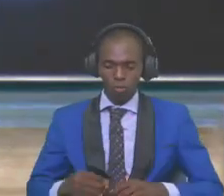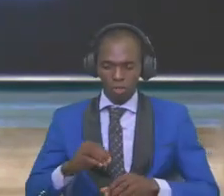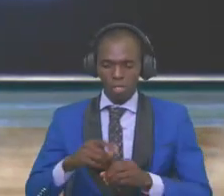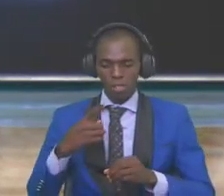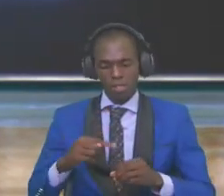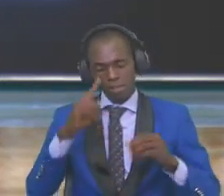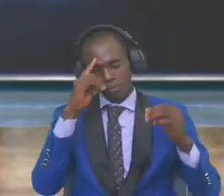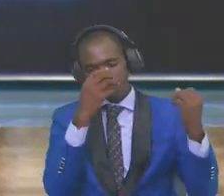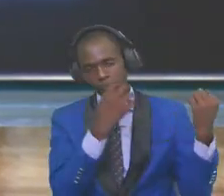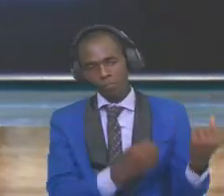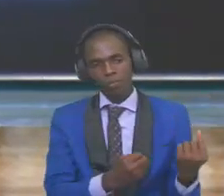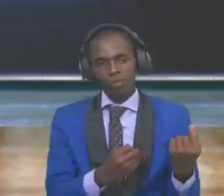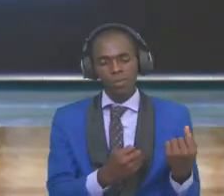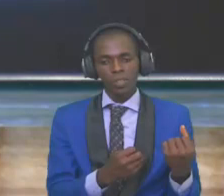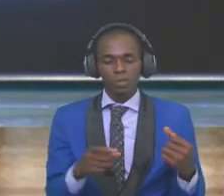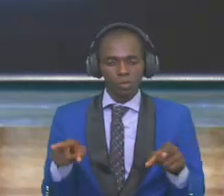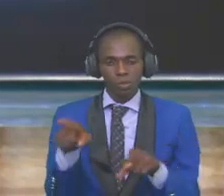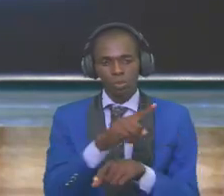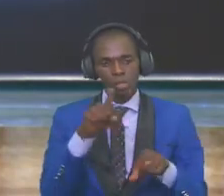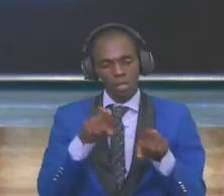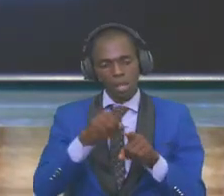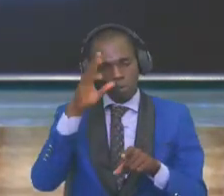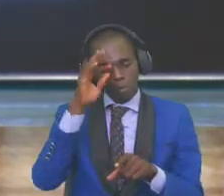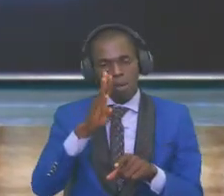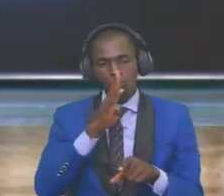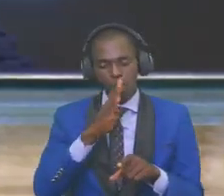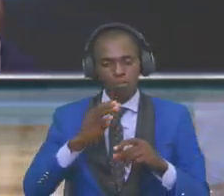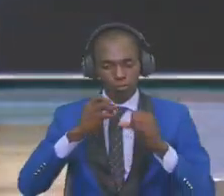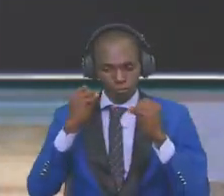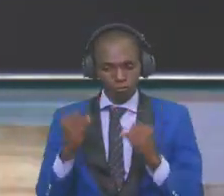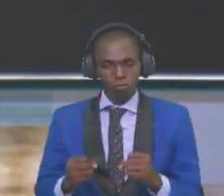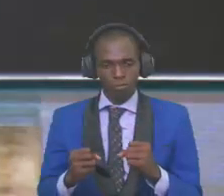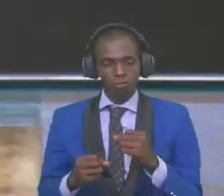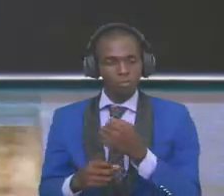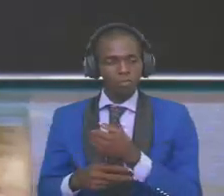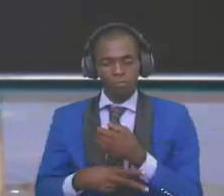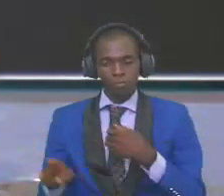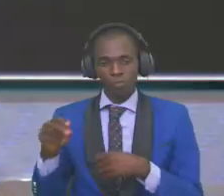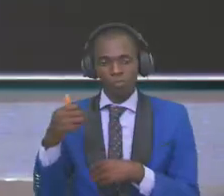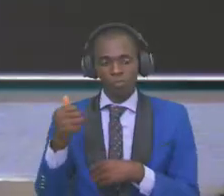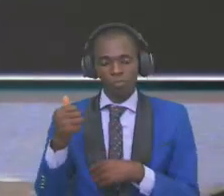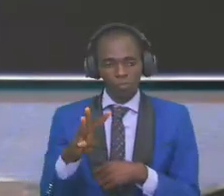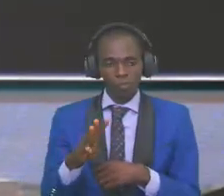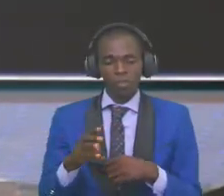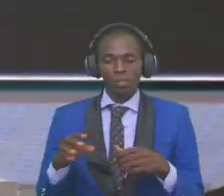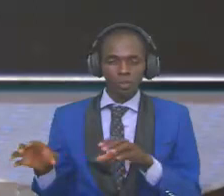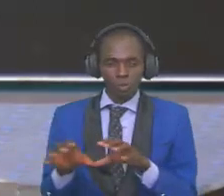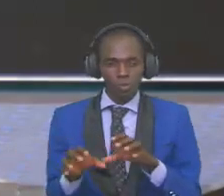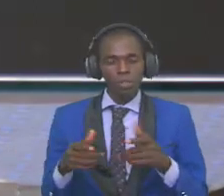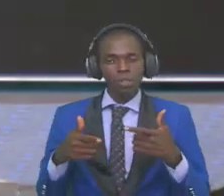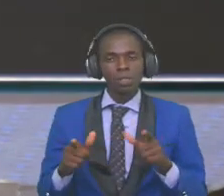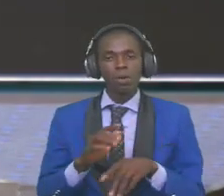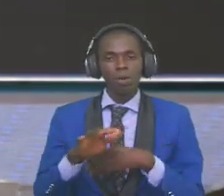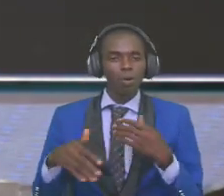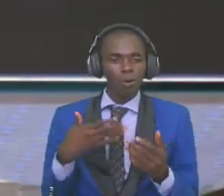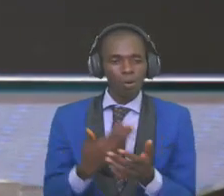like men, be strong. And then in verse 14, let all your things